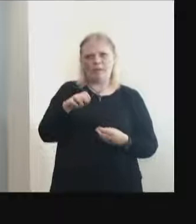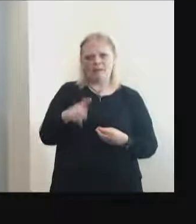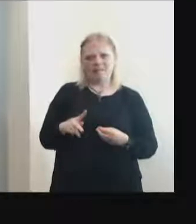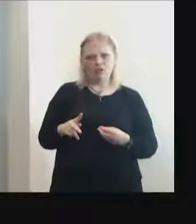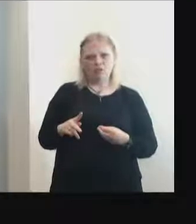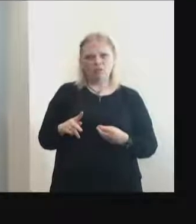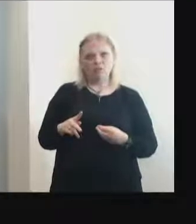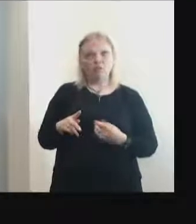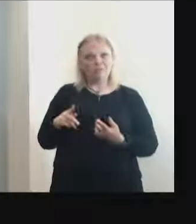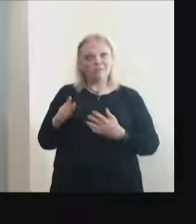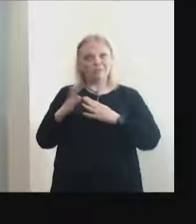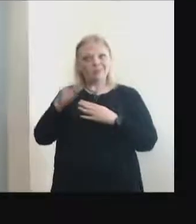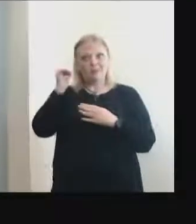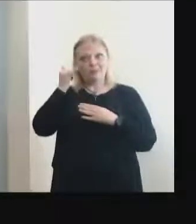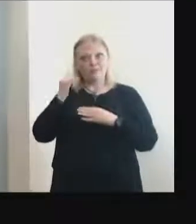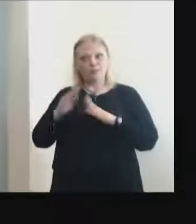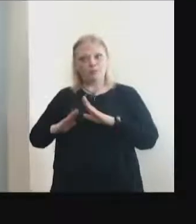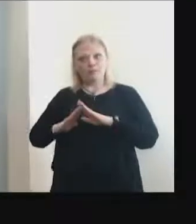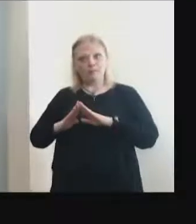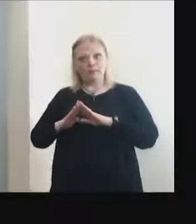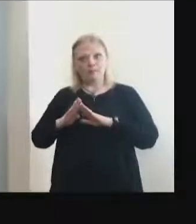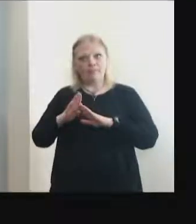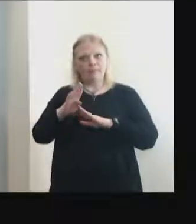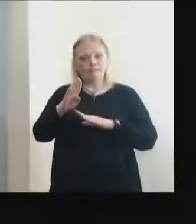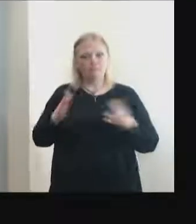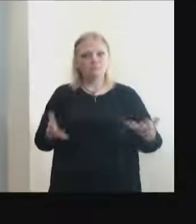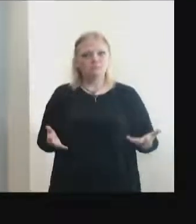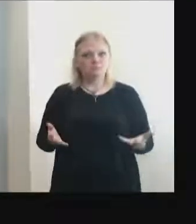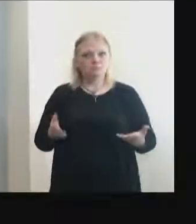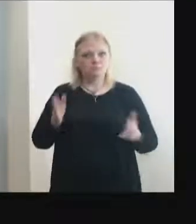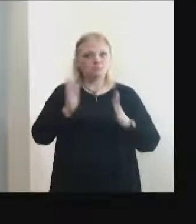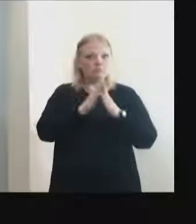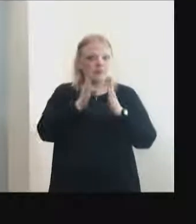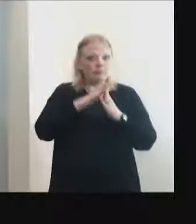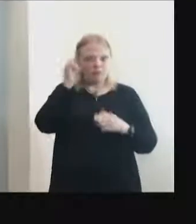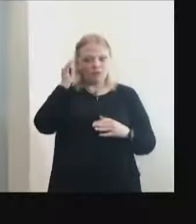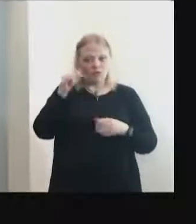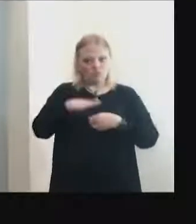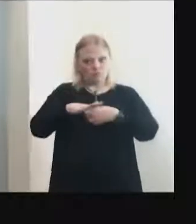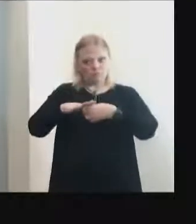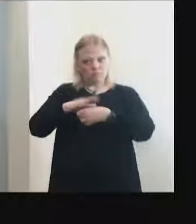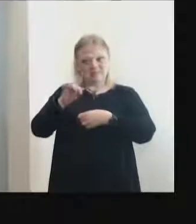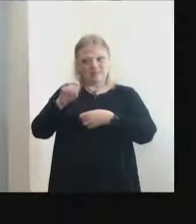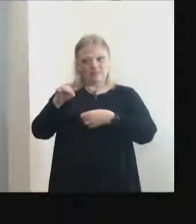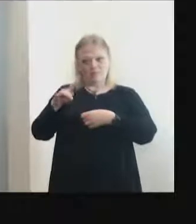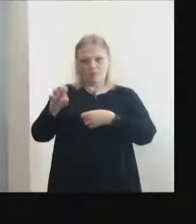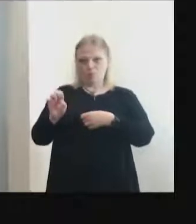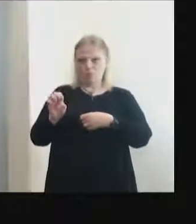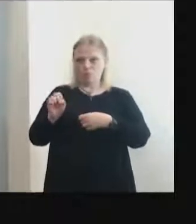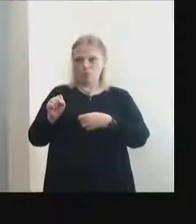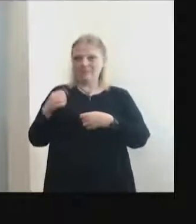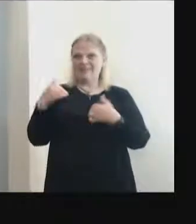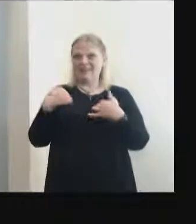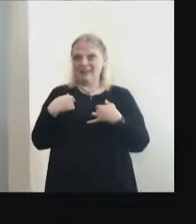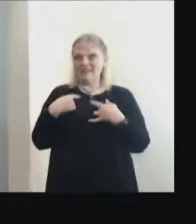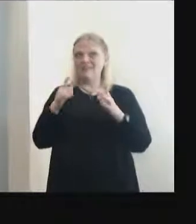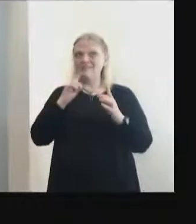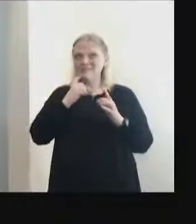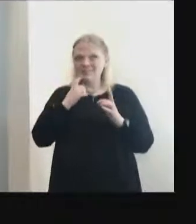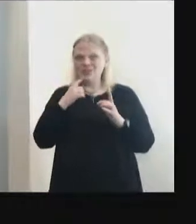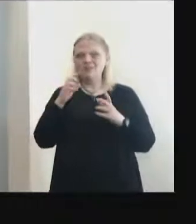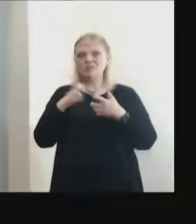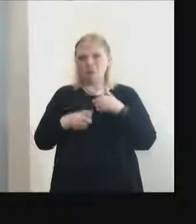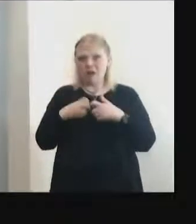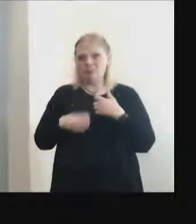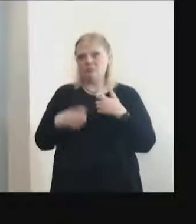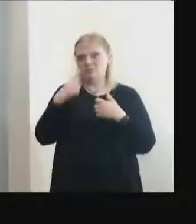spiking cases in the city of Buffalo. It's been the city of Buffalo zip codes that have had significant problems with regards to new cases in the